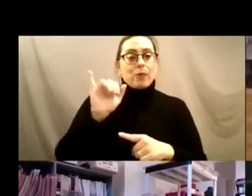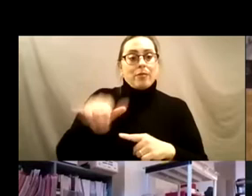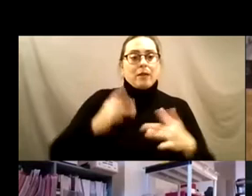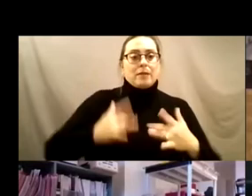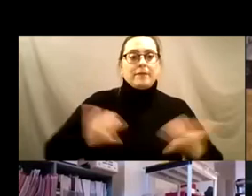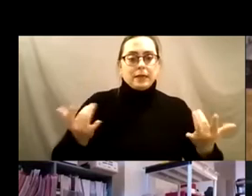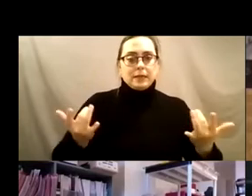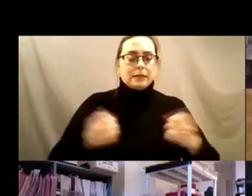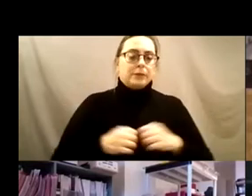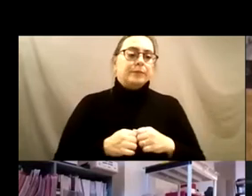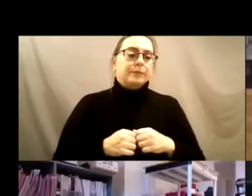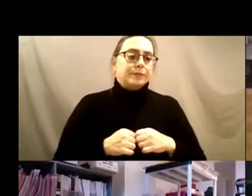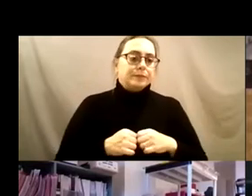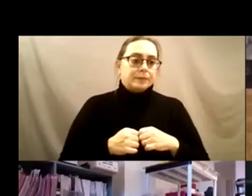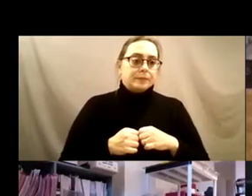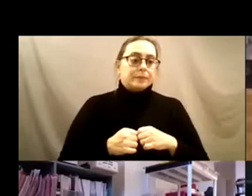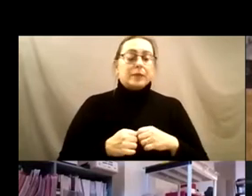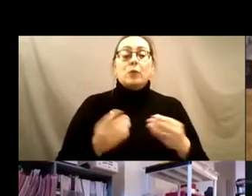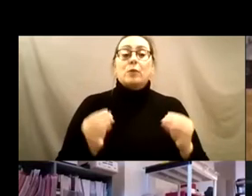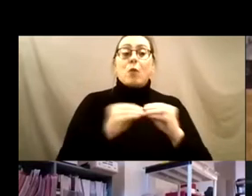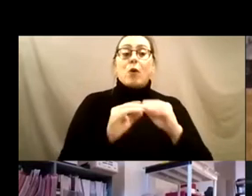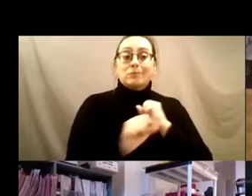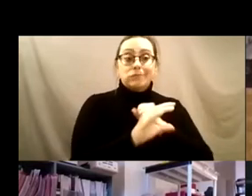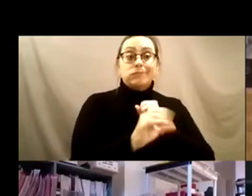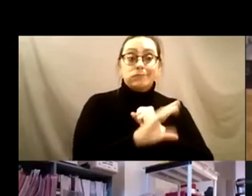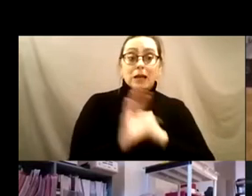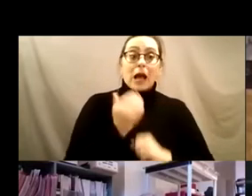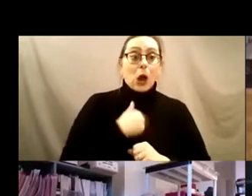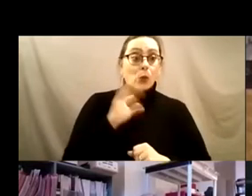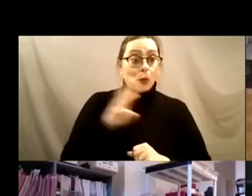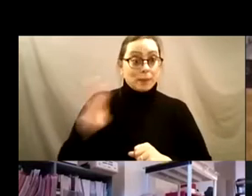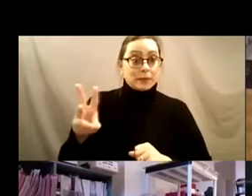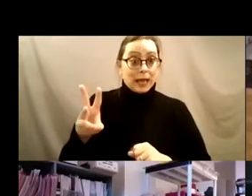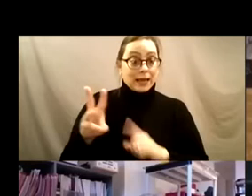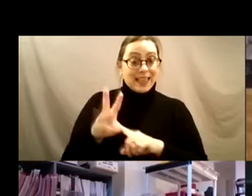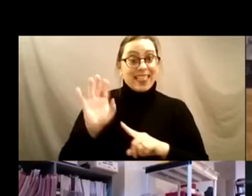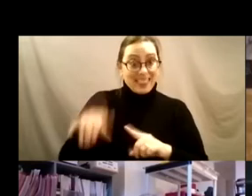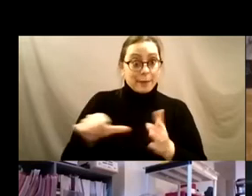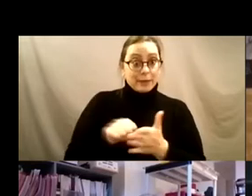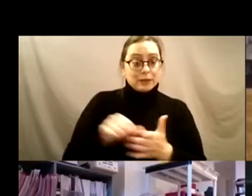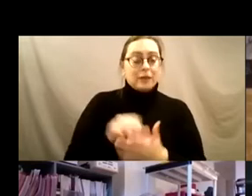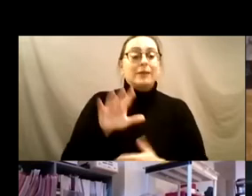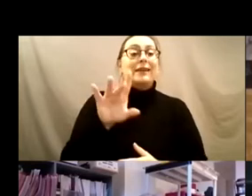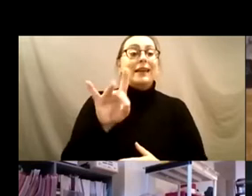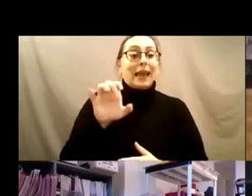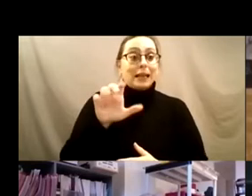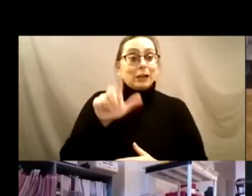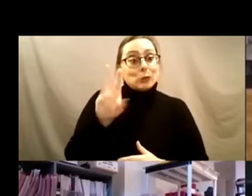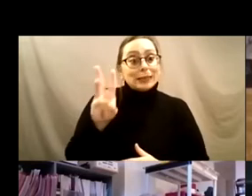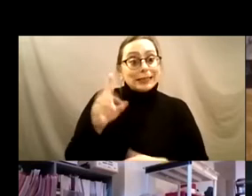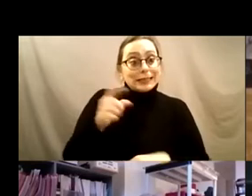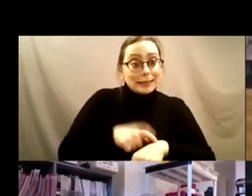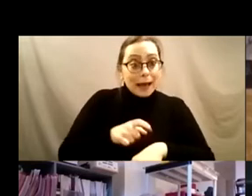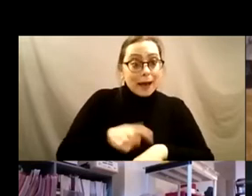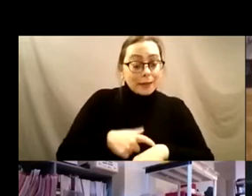and with having that extra advertisement, our website was viewed, that specific page, 826 times, which is pretty